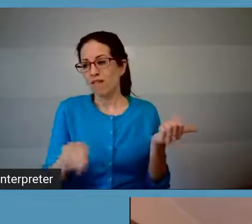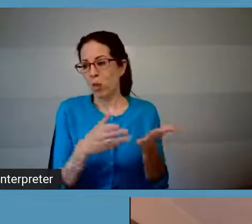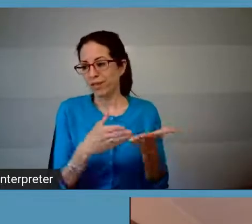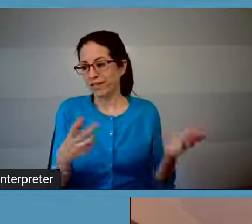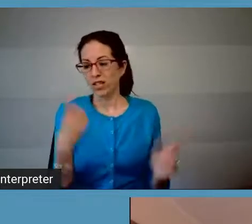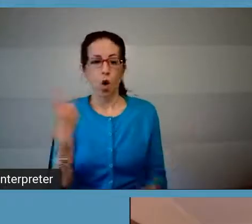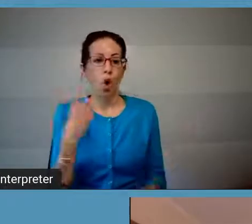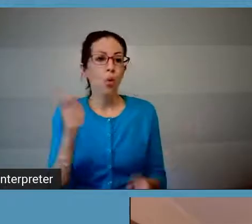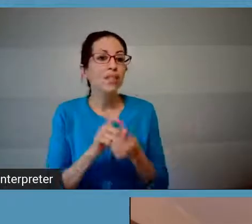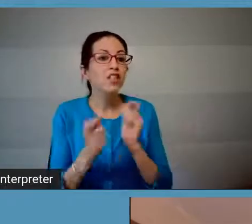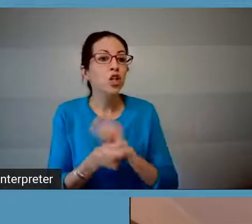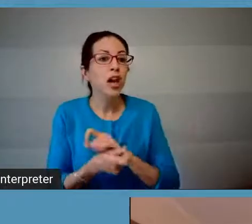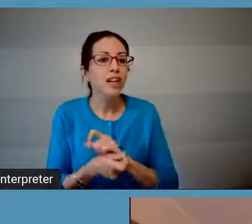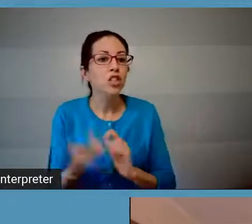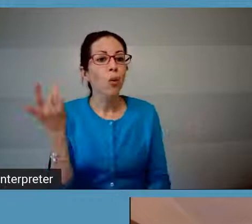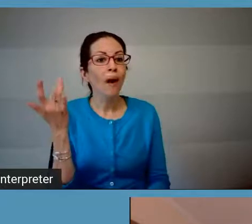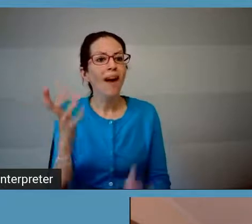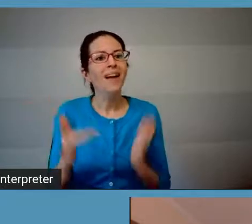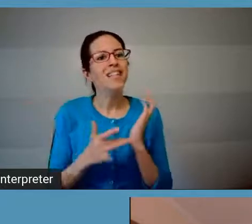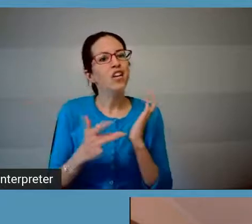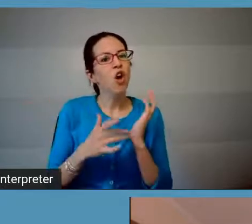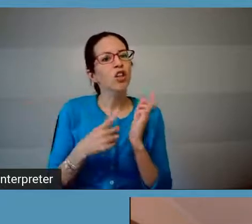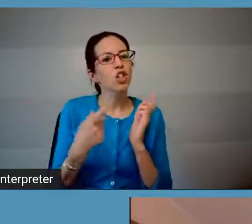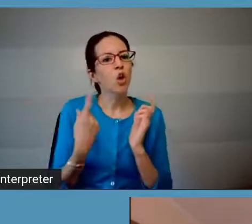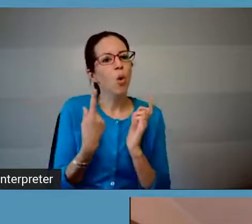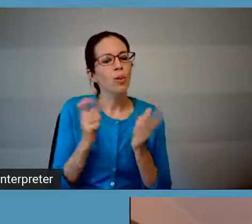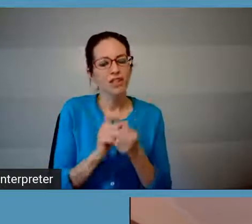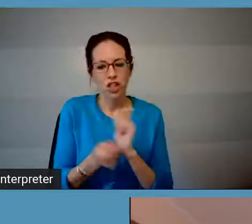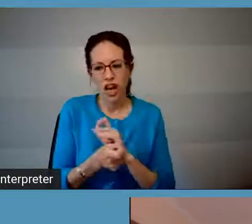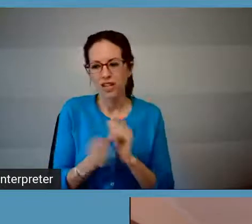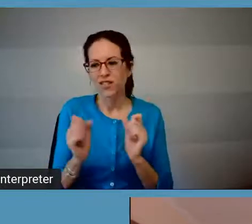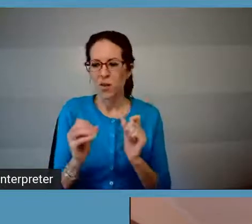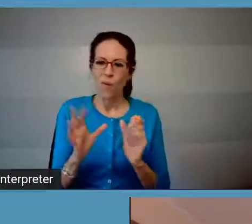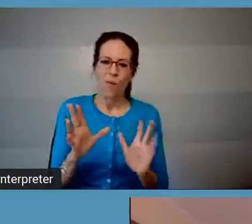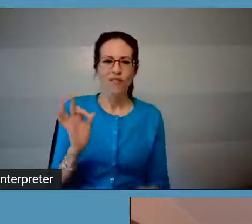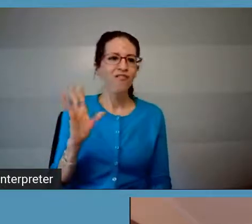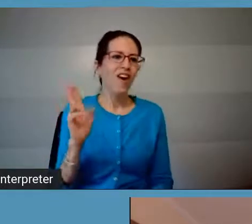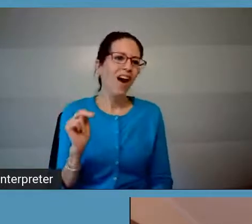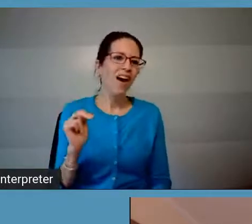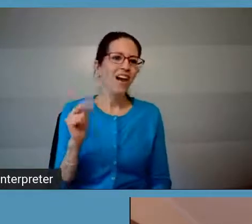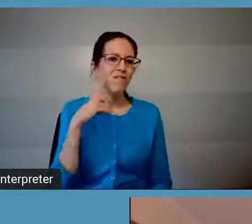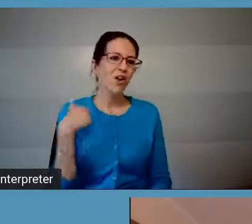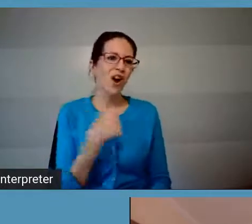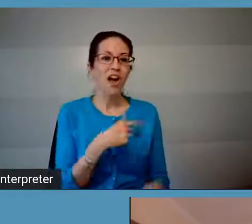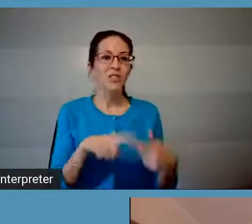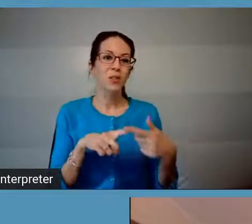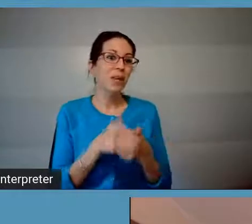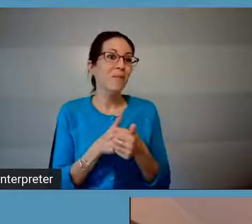because technology is always changing. So it's kind of fun to keep up with it.